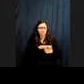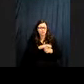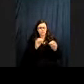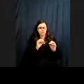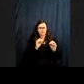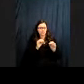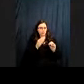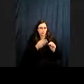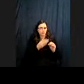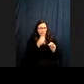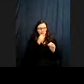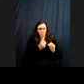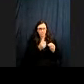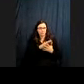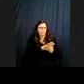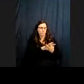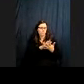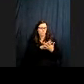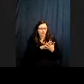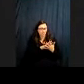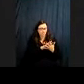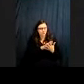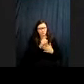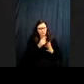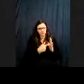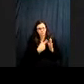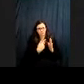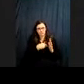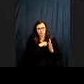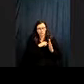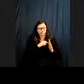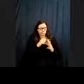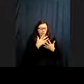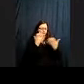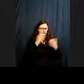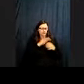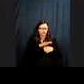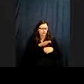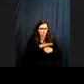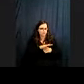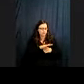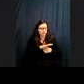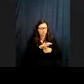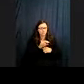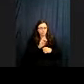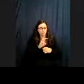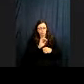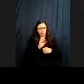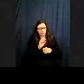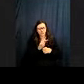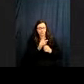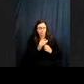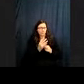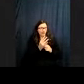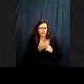that isn't abstraction. Once we are maddened enough, wicked flames in risen